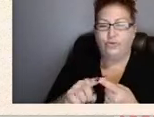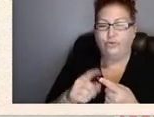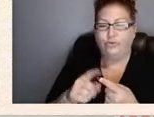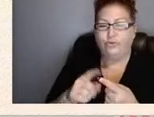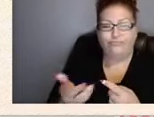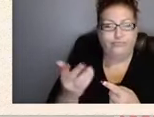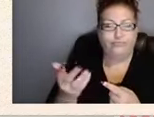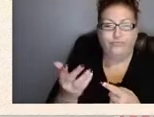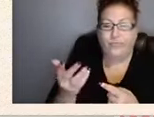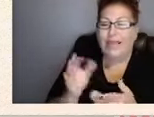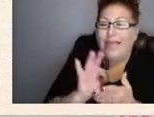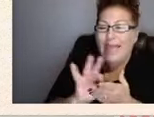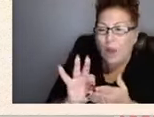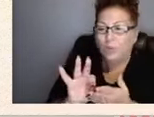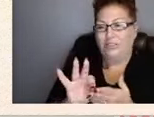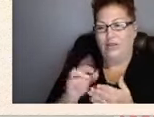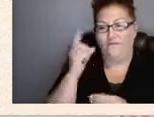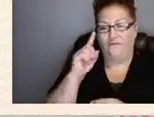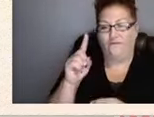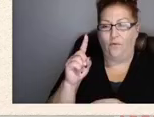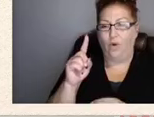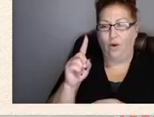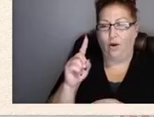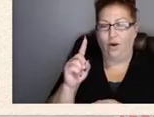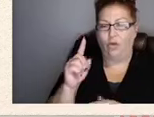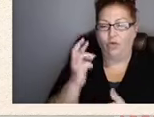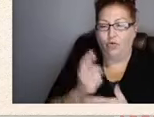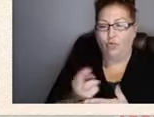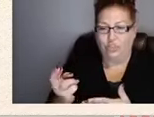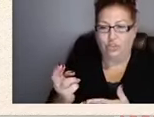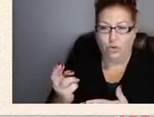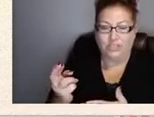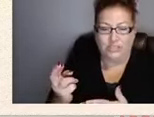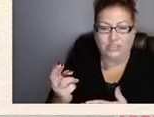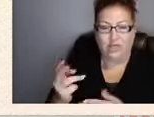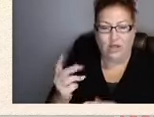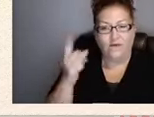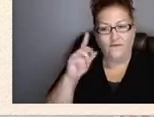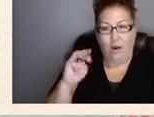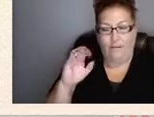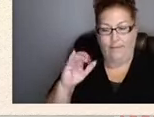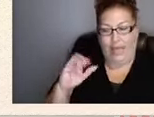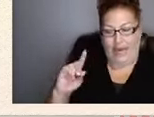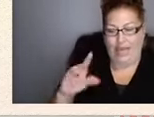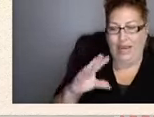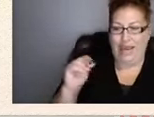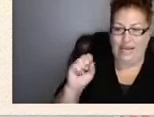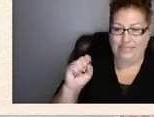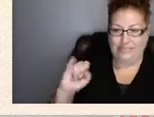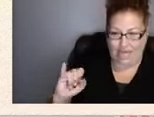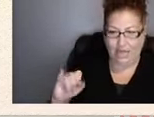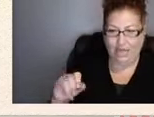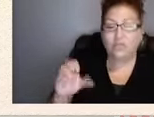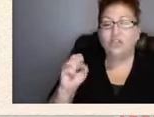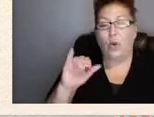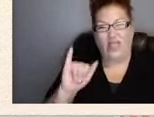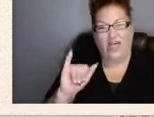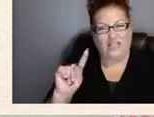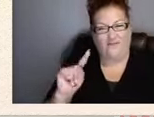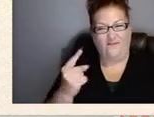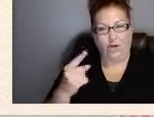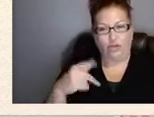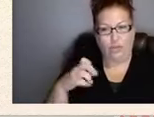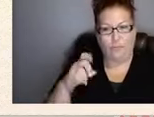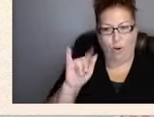counting for the resource test for Medicaid and SSI. So that's a first party special needs trust.